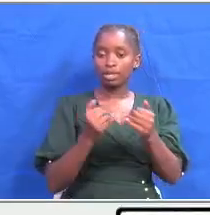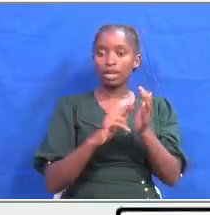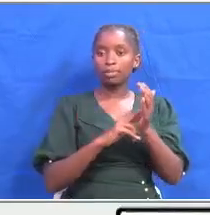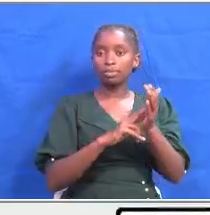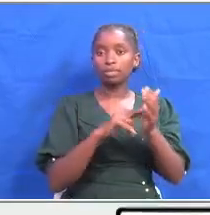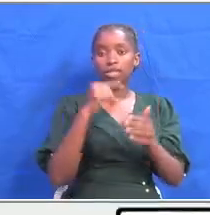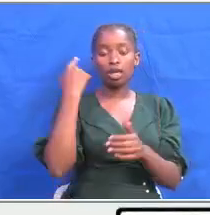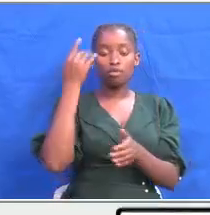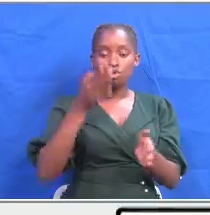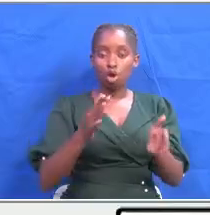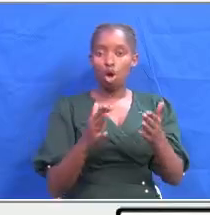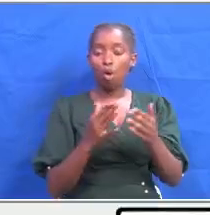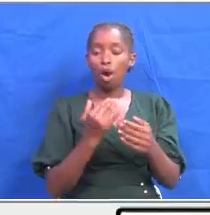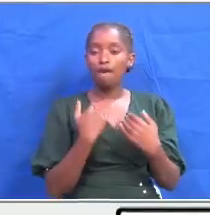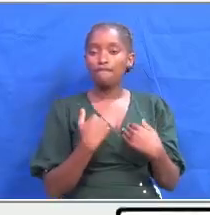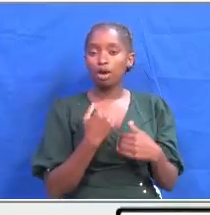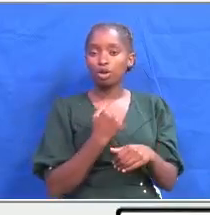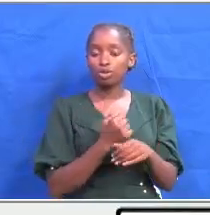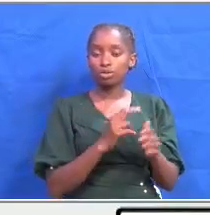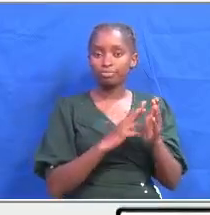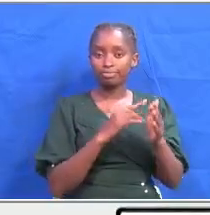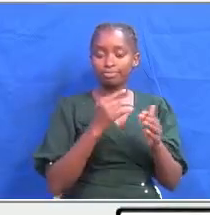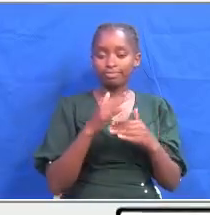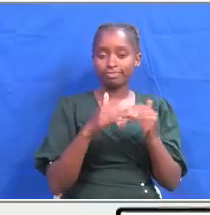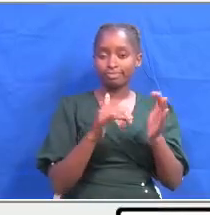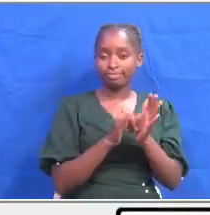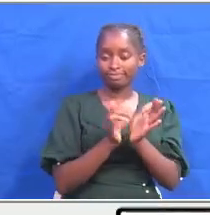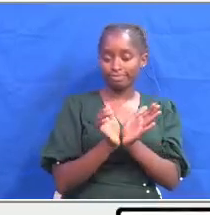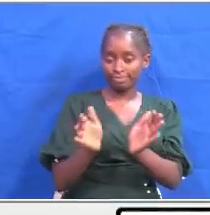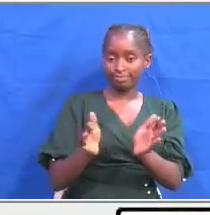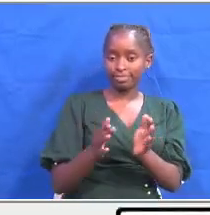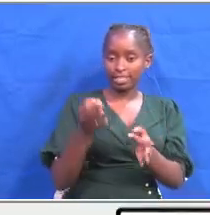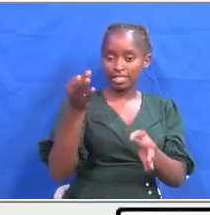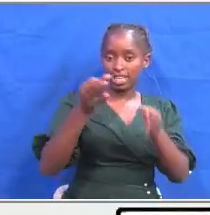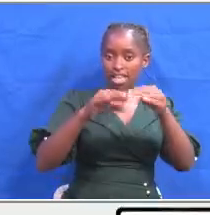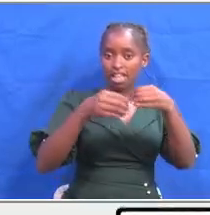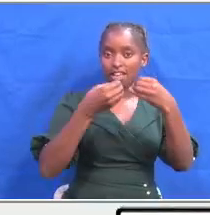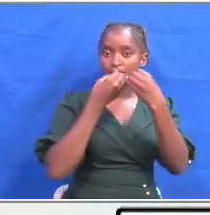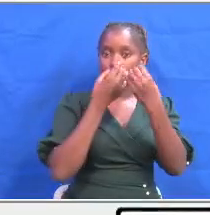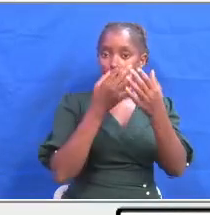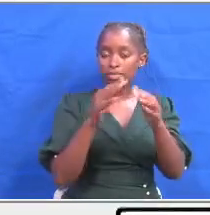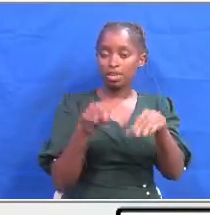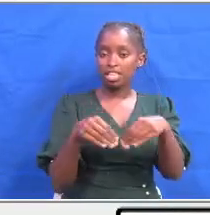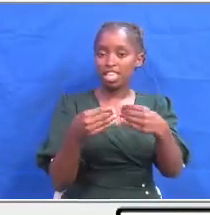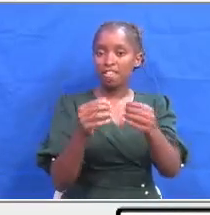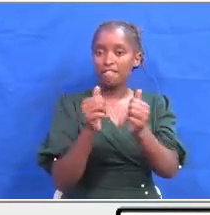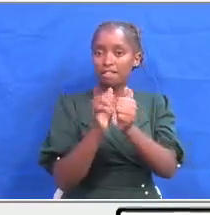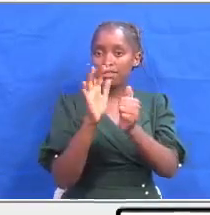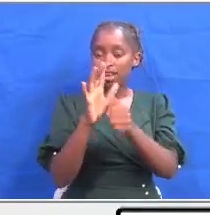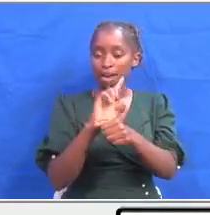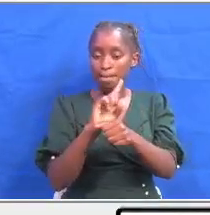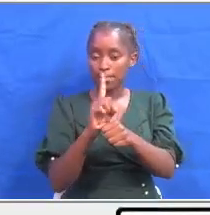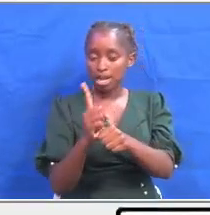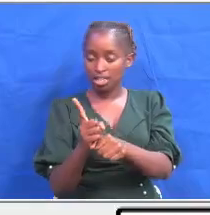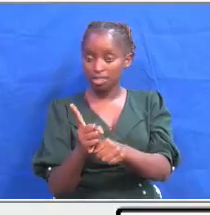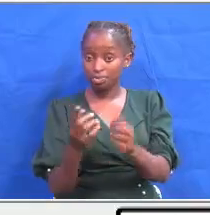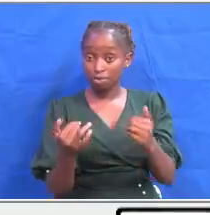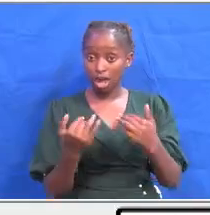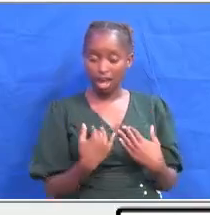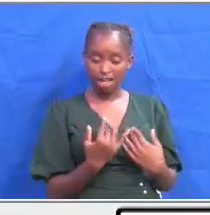Fidel Castro used to address the General Assembly. The judge will tell you, I'm giving you 15 minutes. So be it. Make your case. So with that, I would